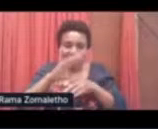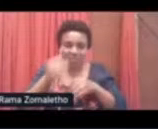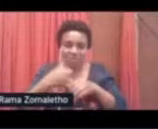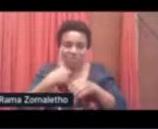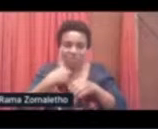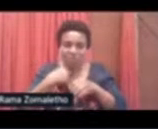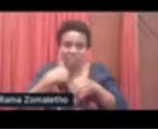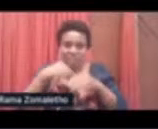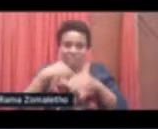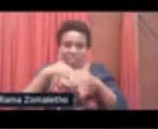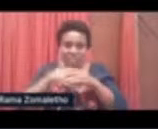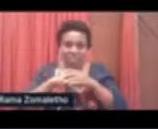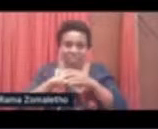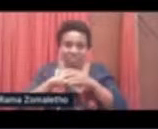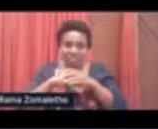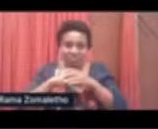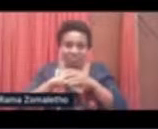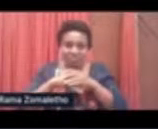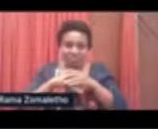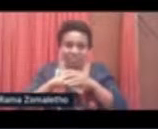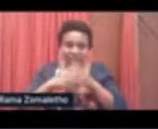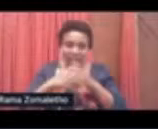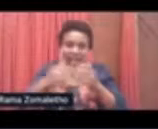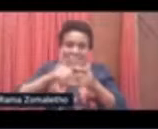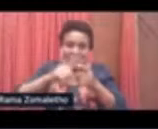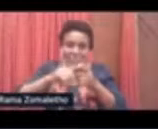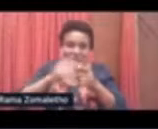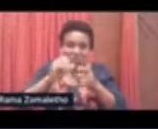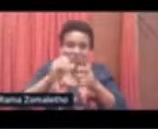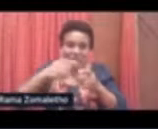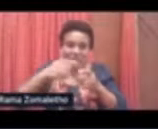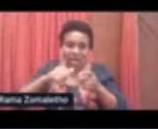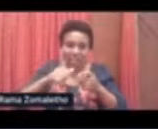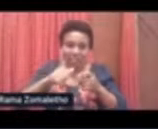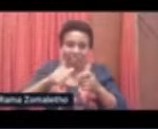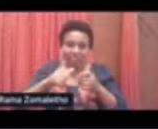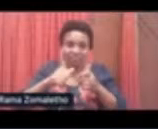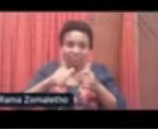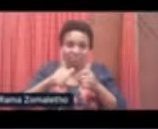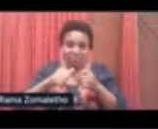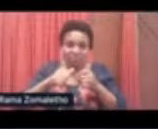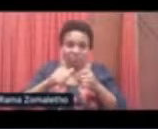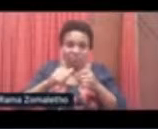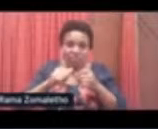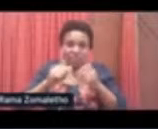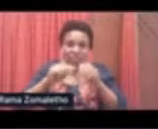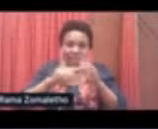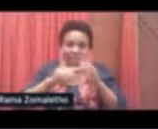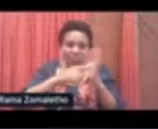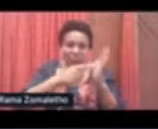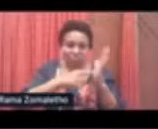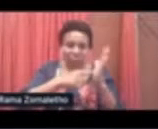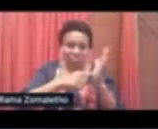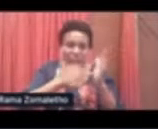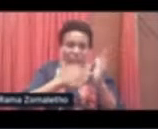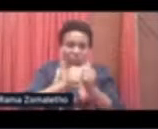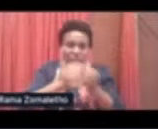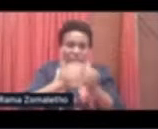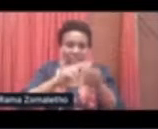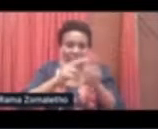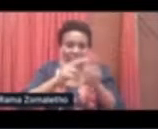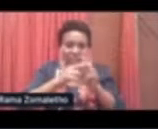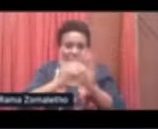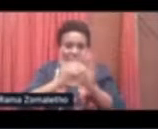the vision of the African Union when it comes to the issues related to the diaspora. As we